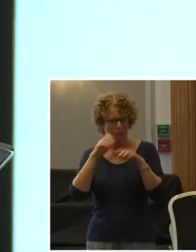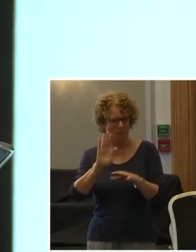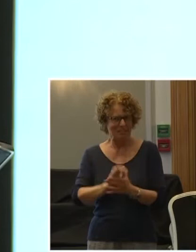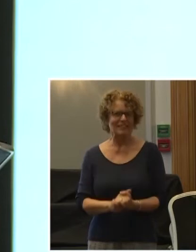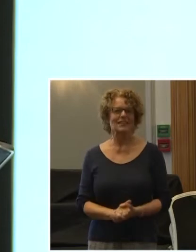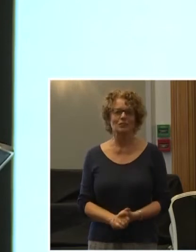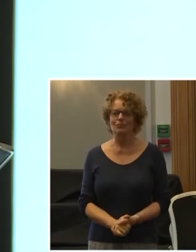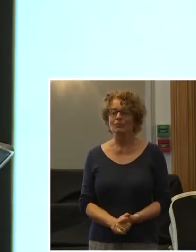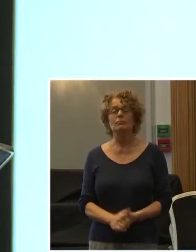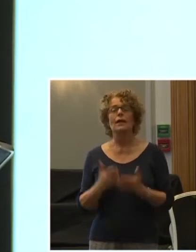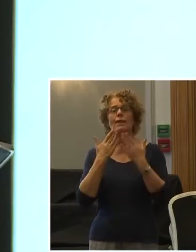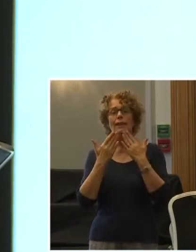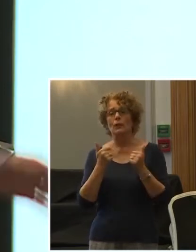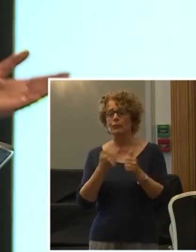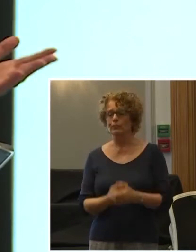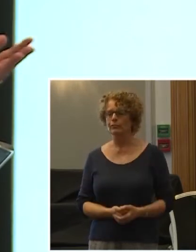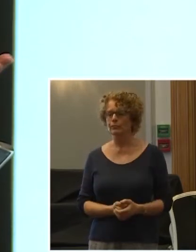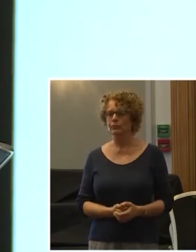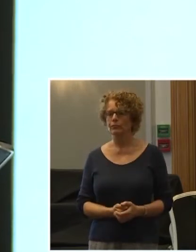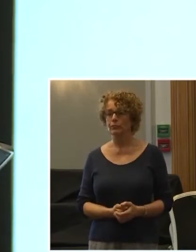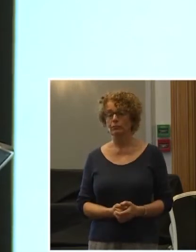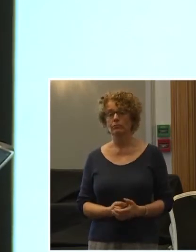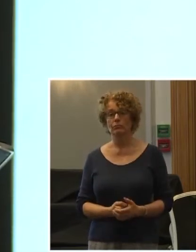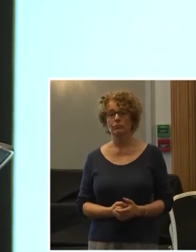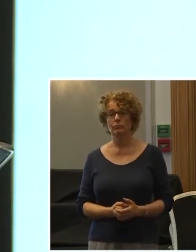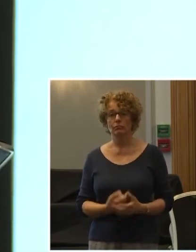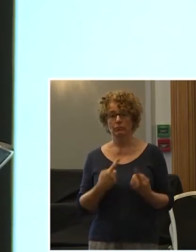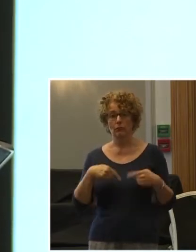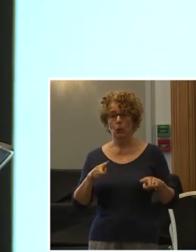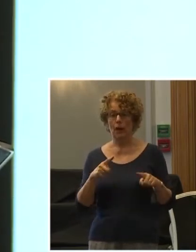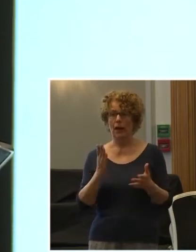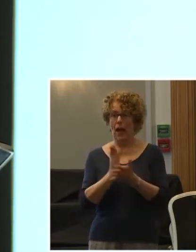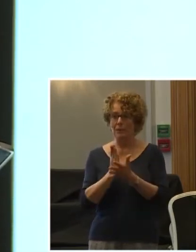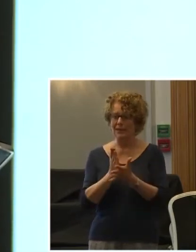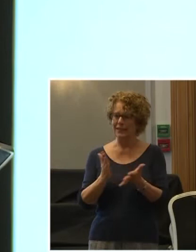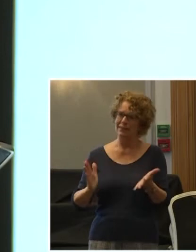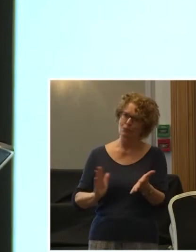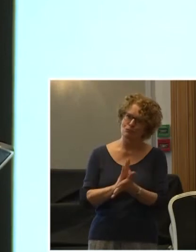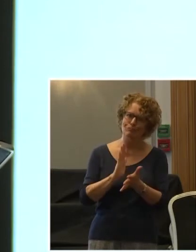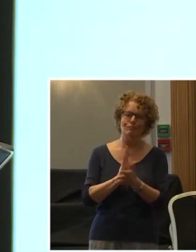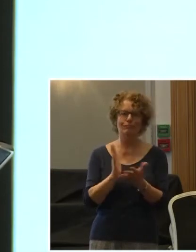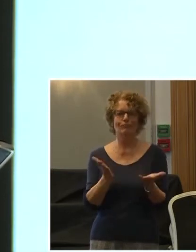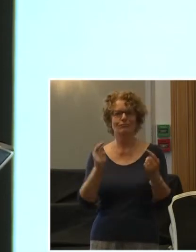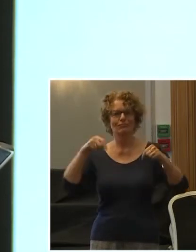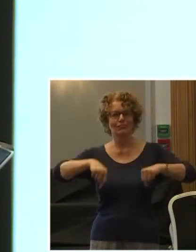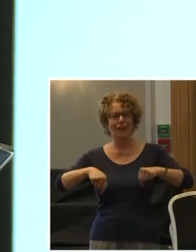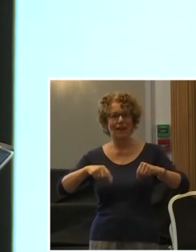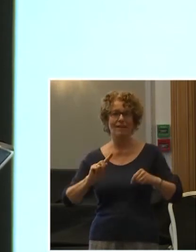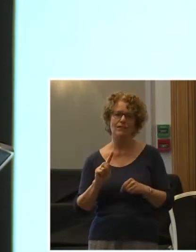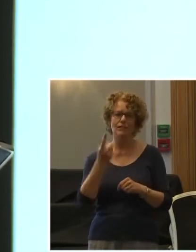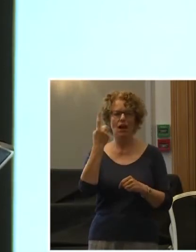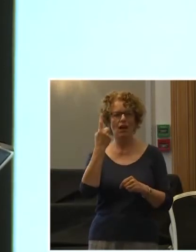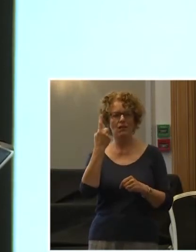you. Thanks, Matt. As Matt says, we are absolutely delighted to be doing our